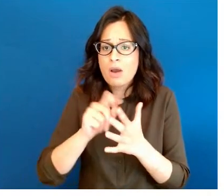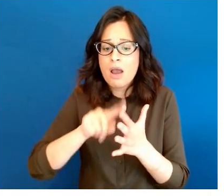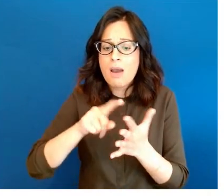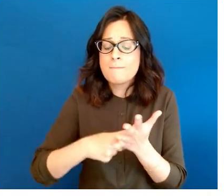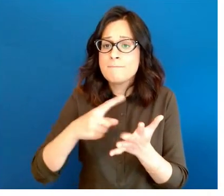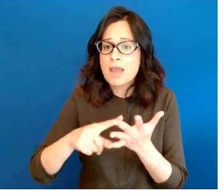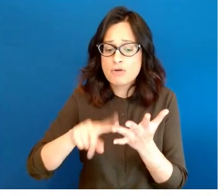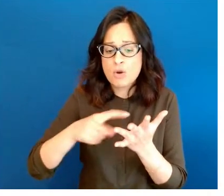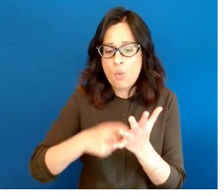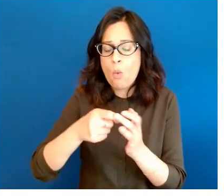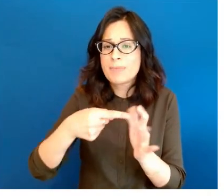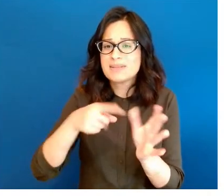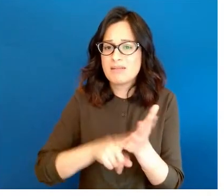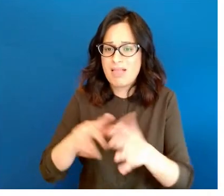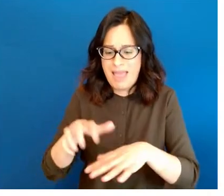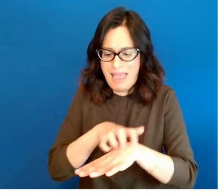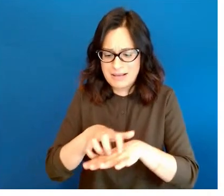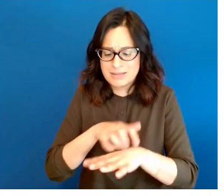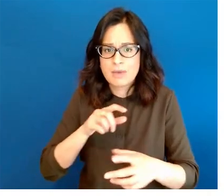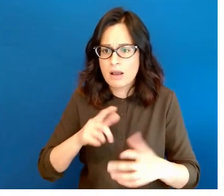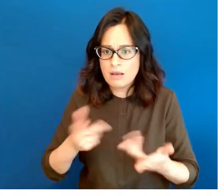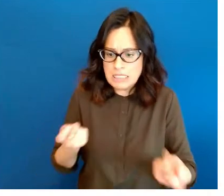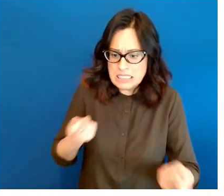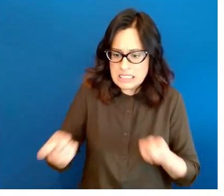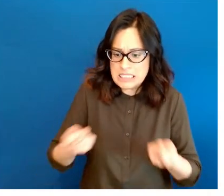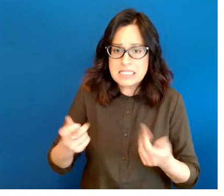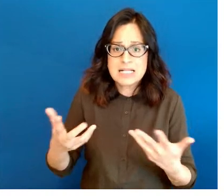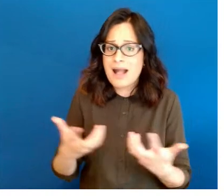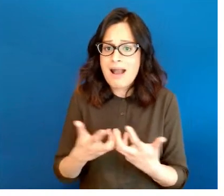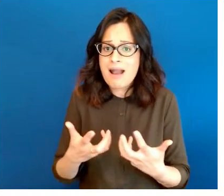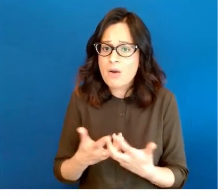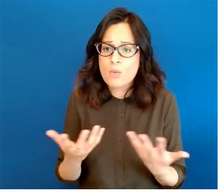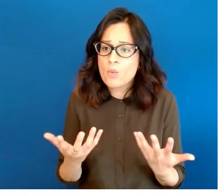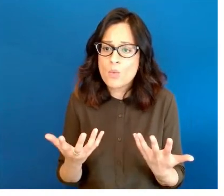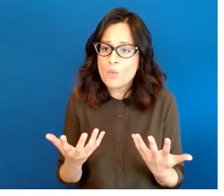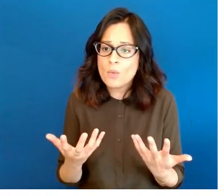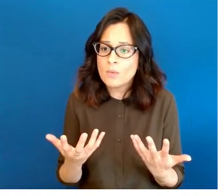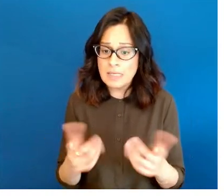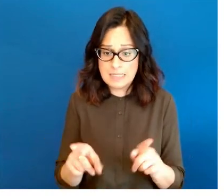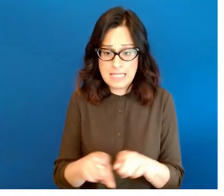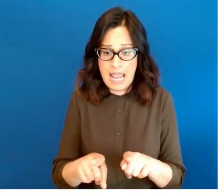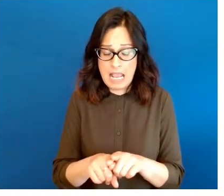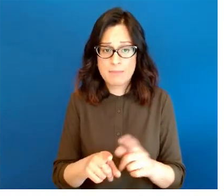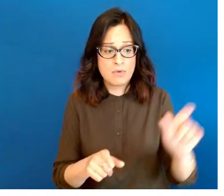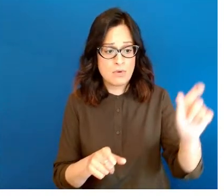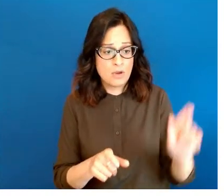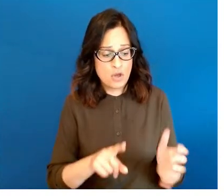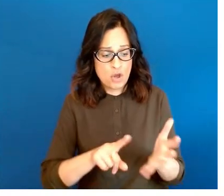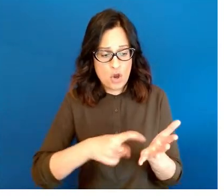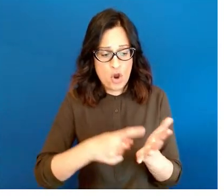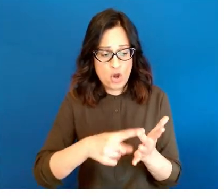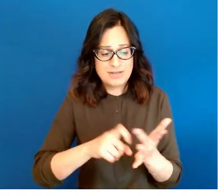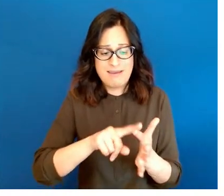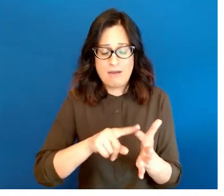it much in the same way I manage individuals who get urticaria related to